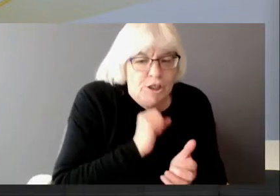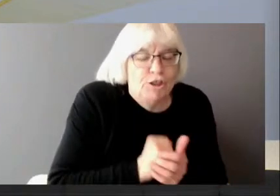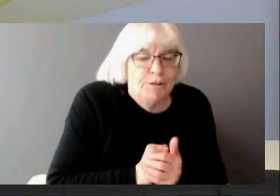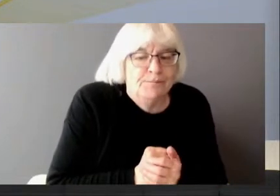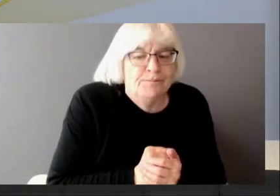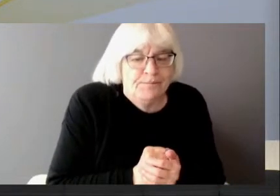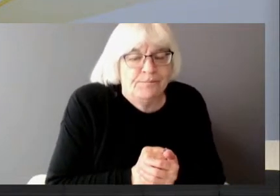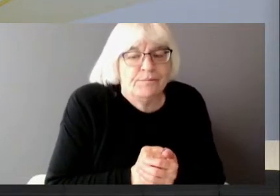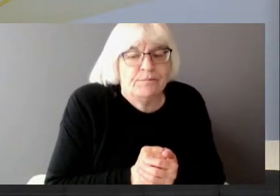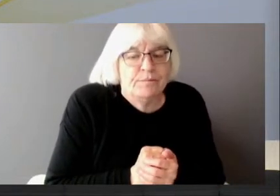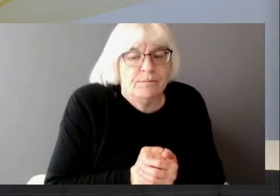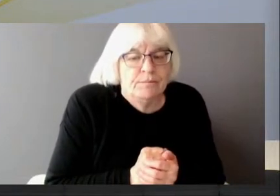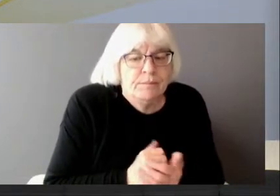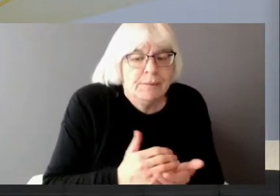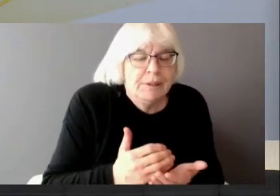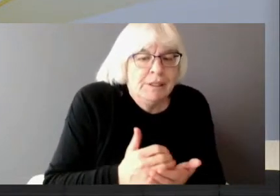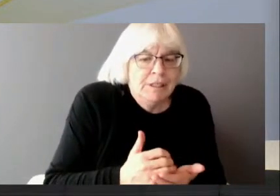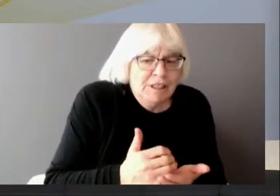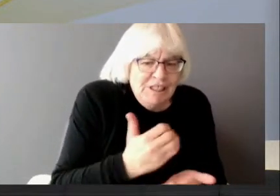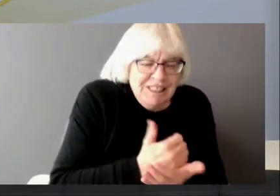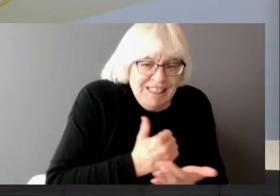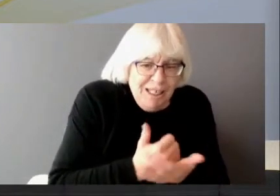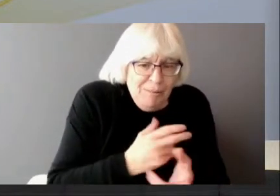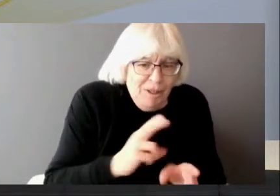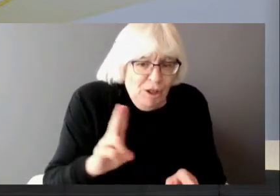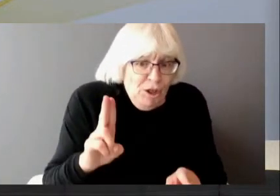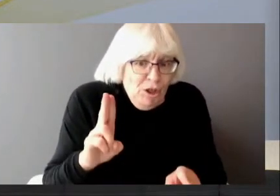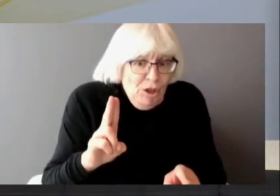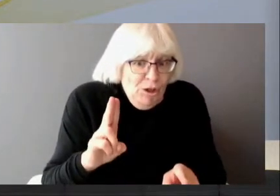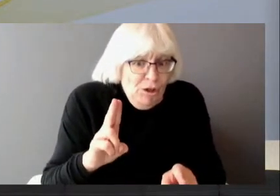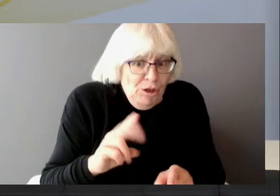sort of almost a quality assurance in